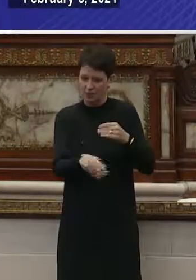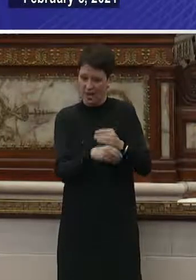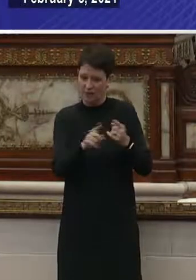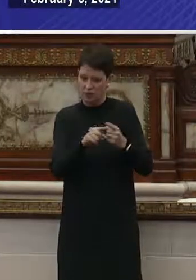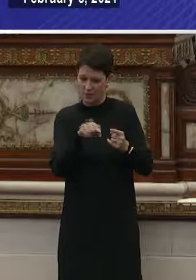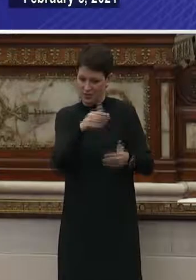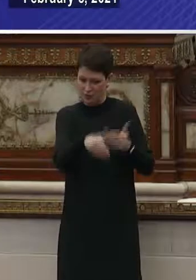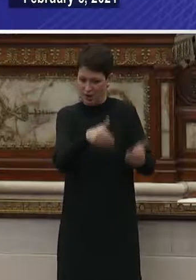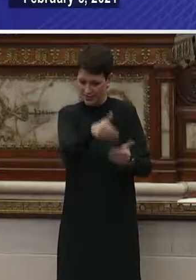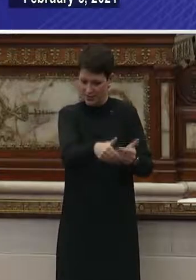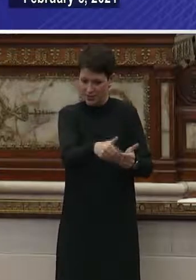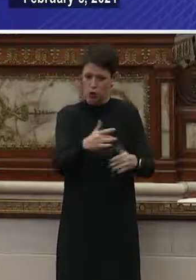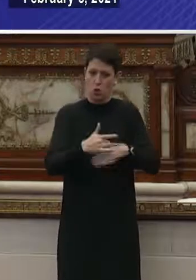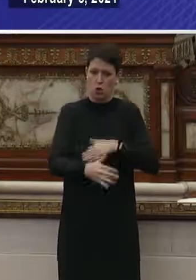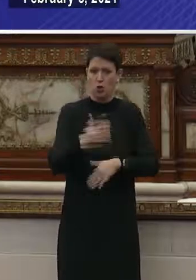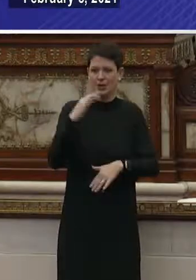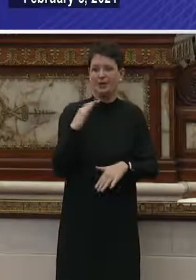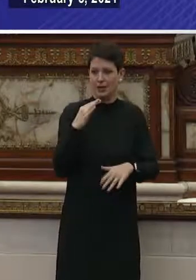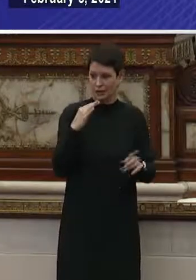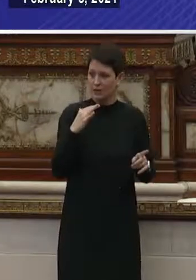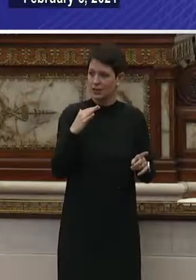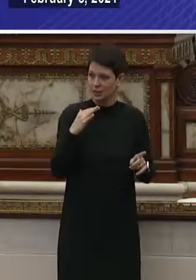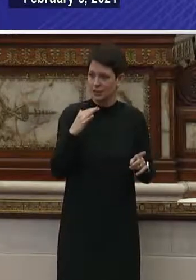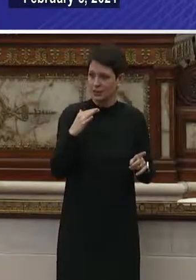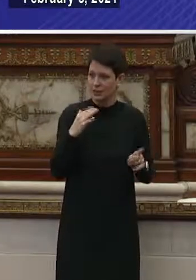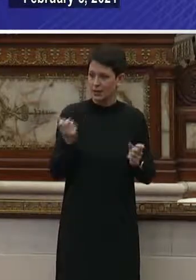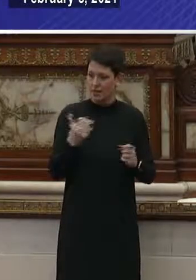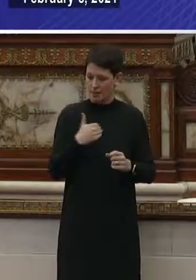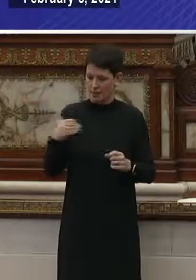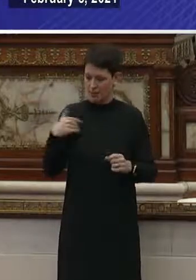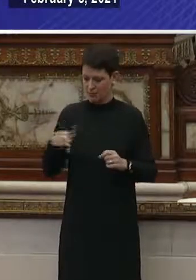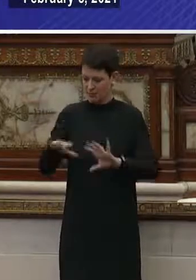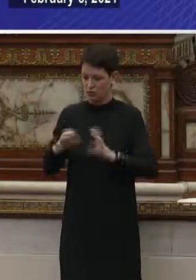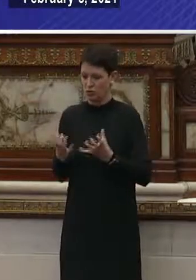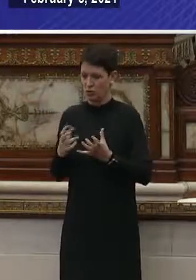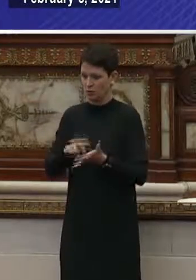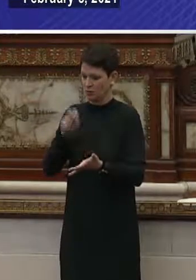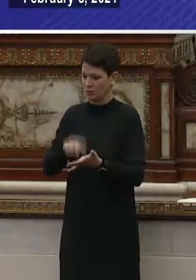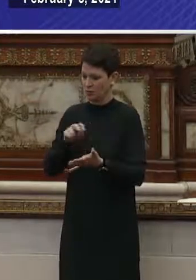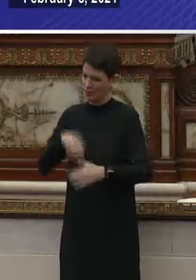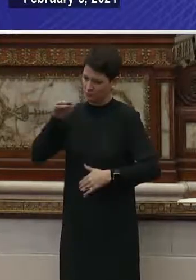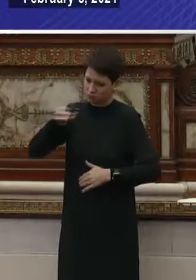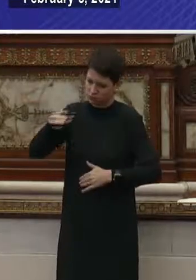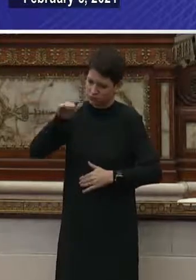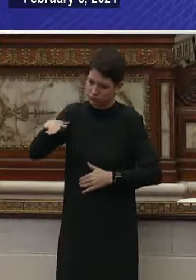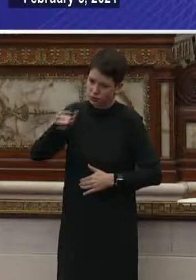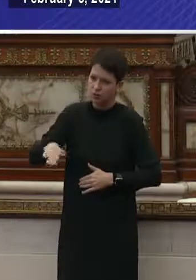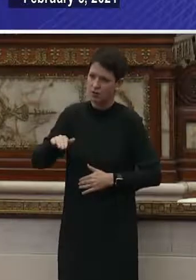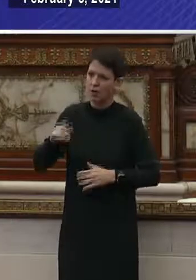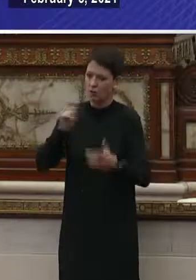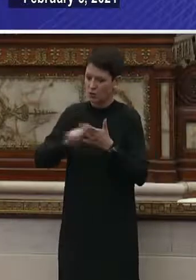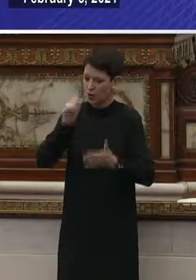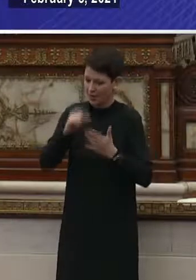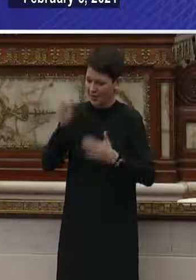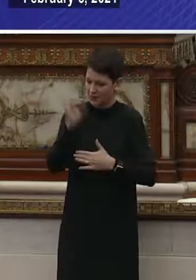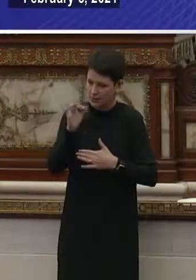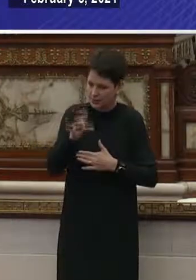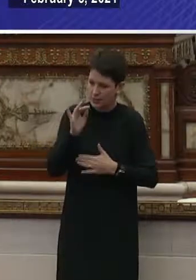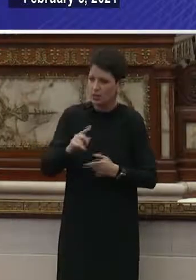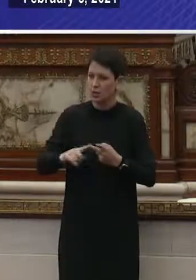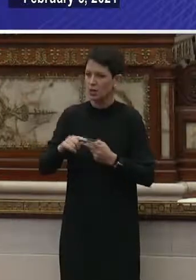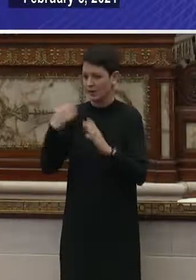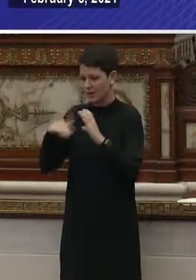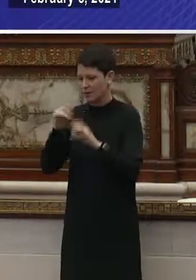this process very early on, Doc, members of this body jumped up and down publicly. We wrote letters. We